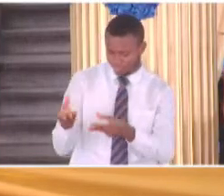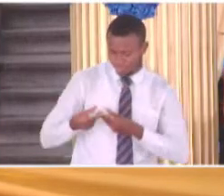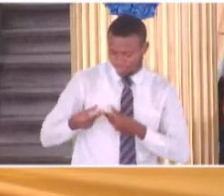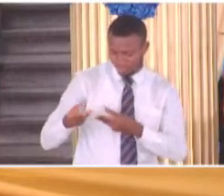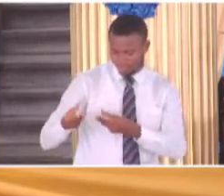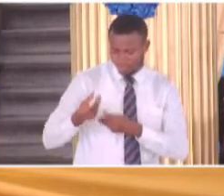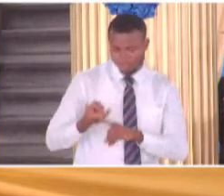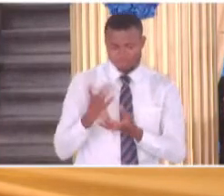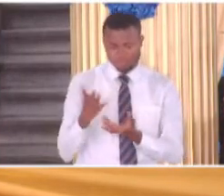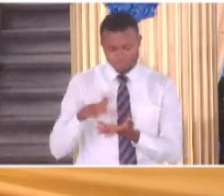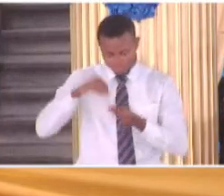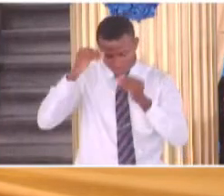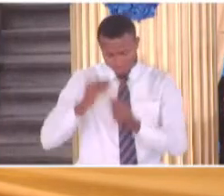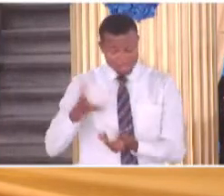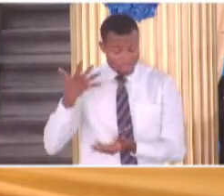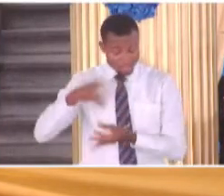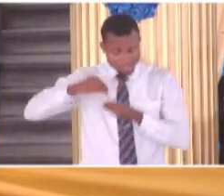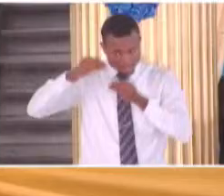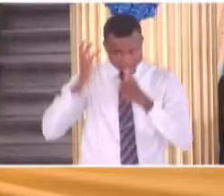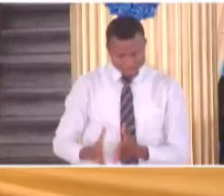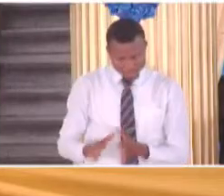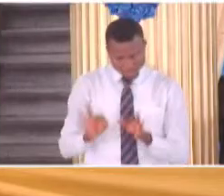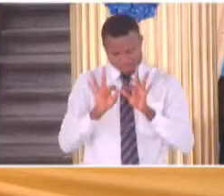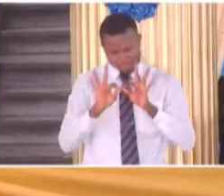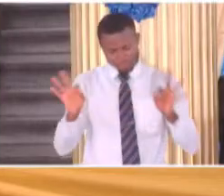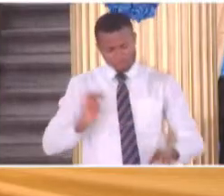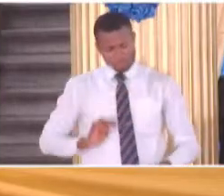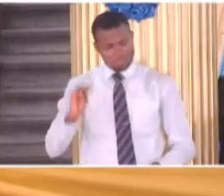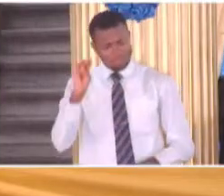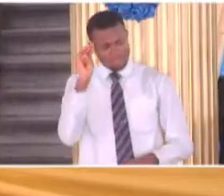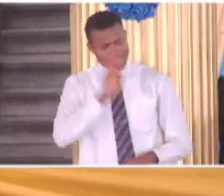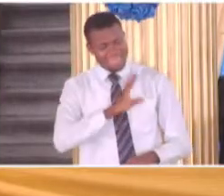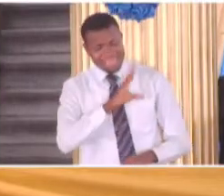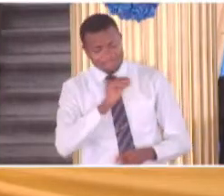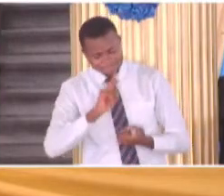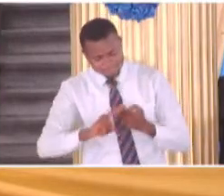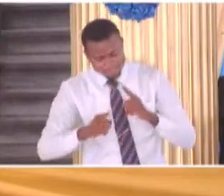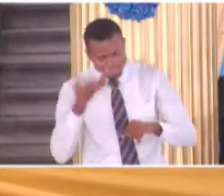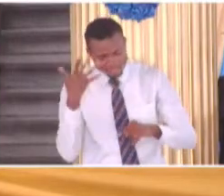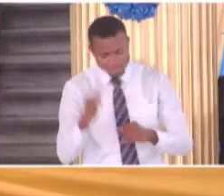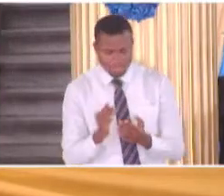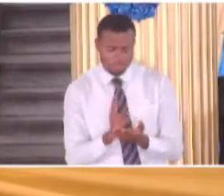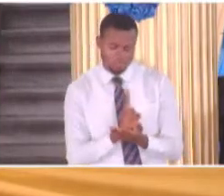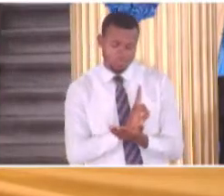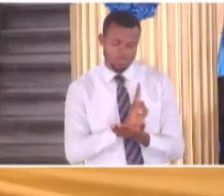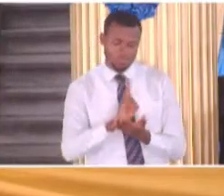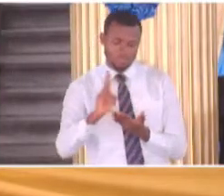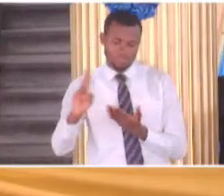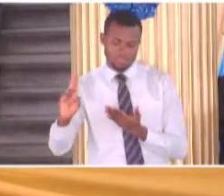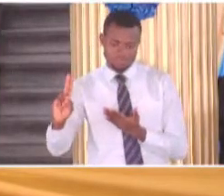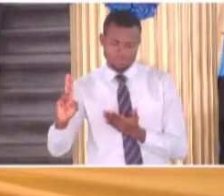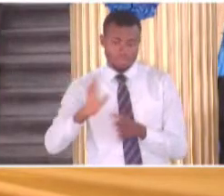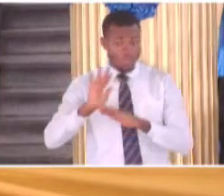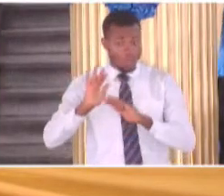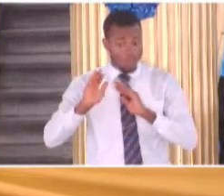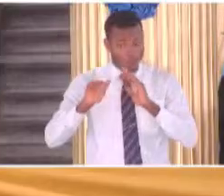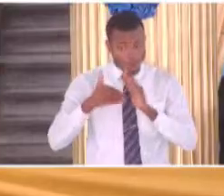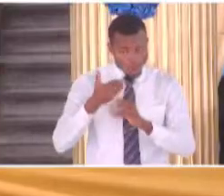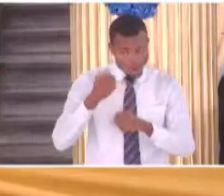students, alumni, faculty, and friends of the university for such